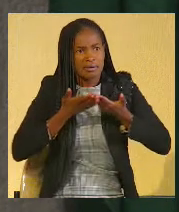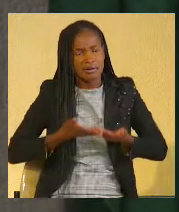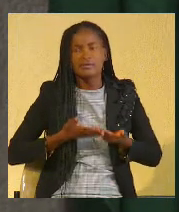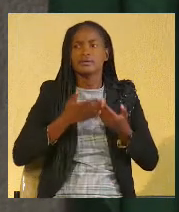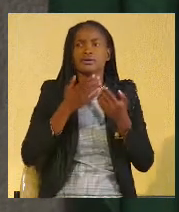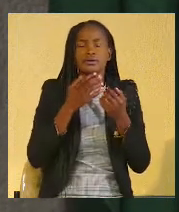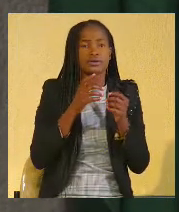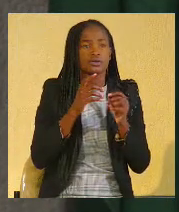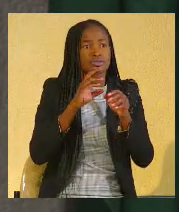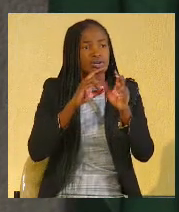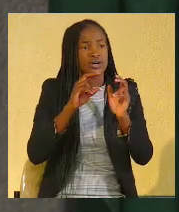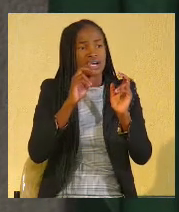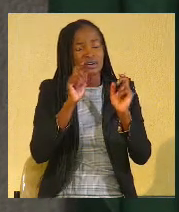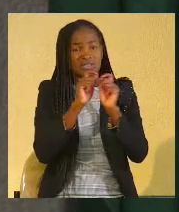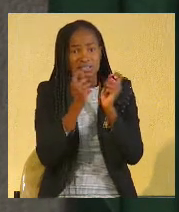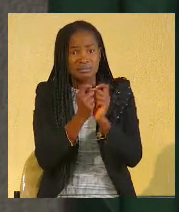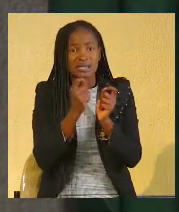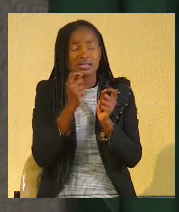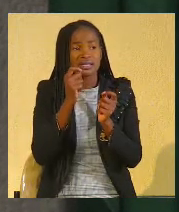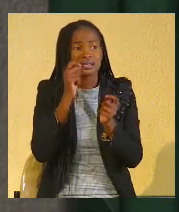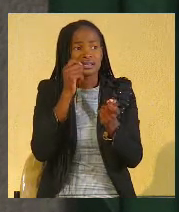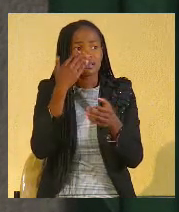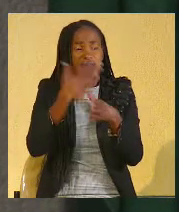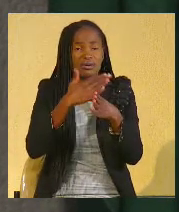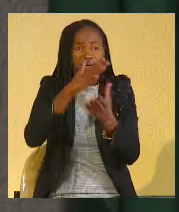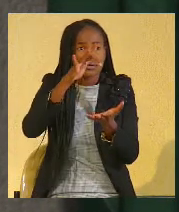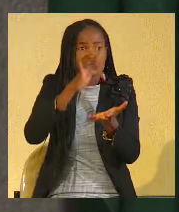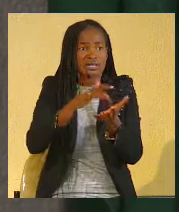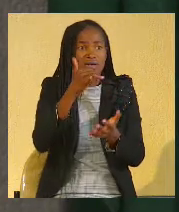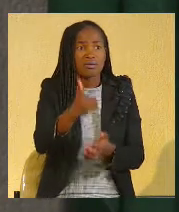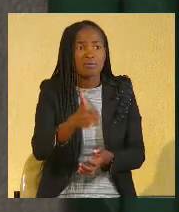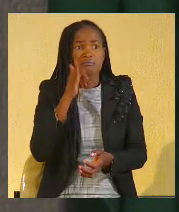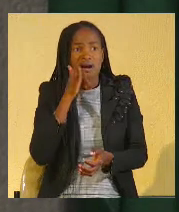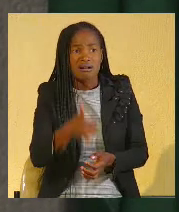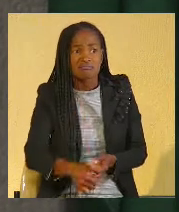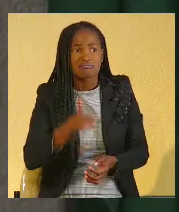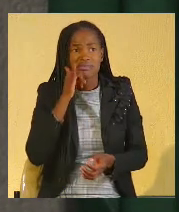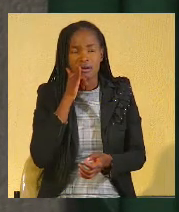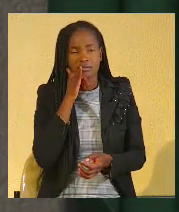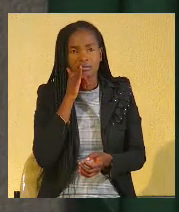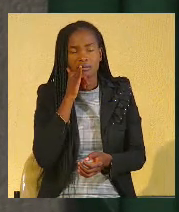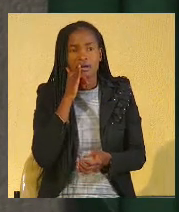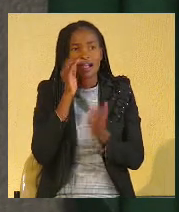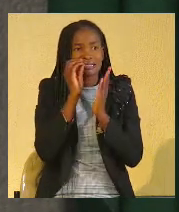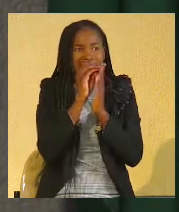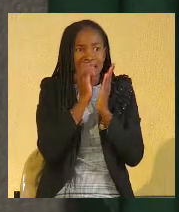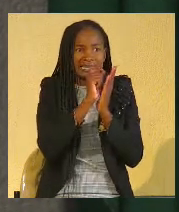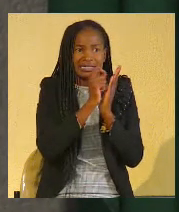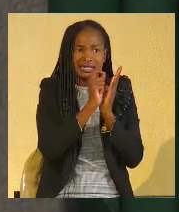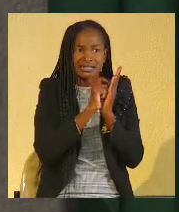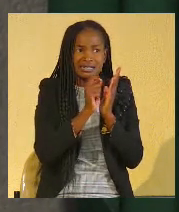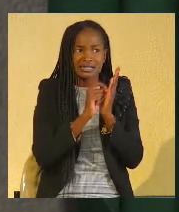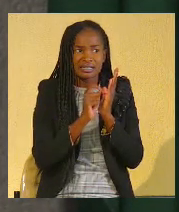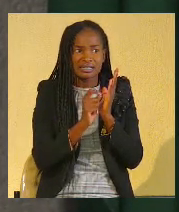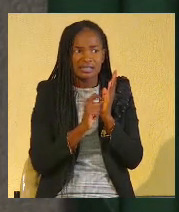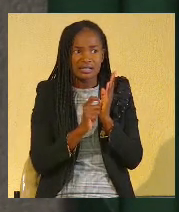response team, they then received this information from the call centers and